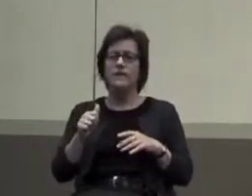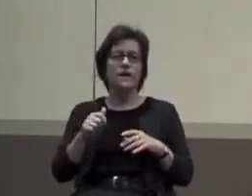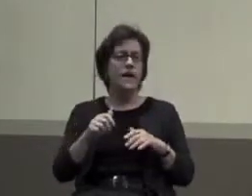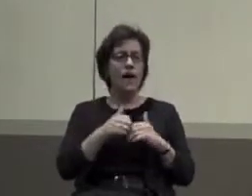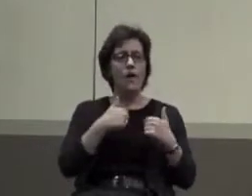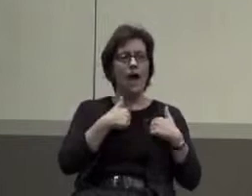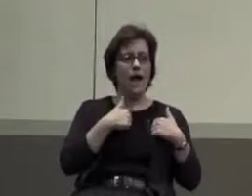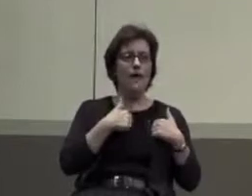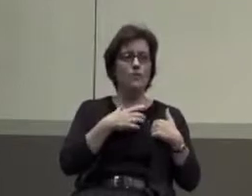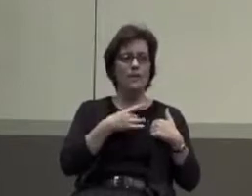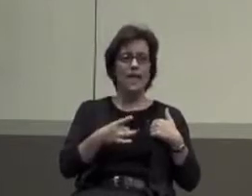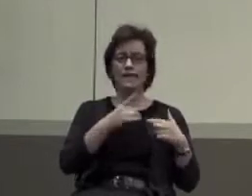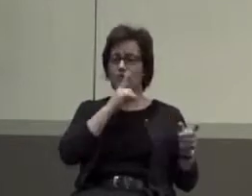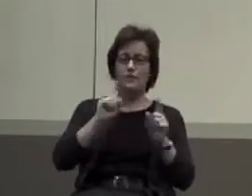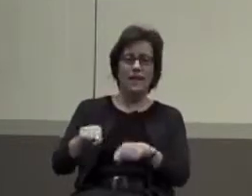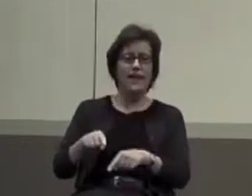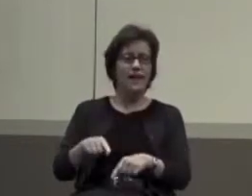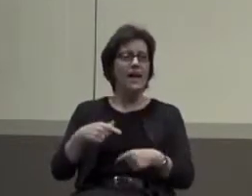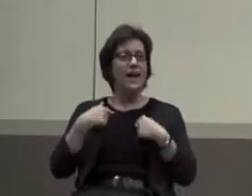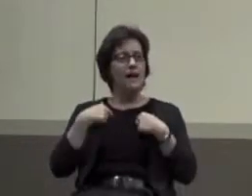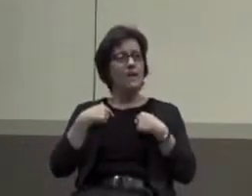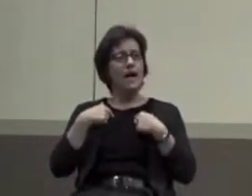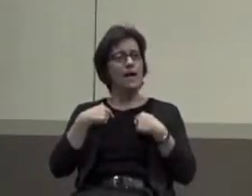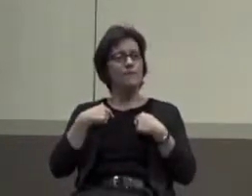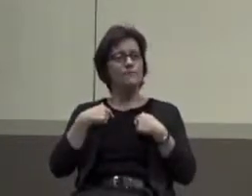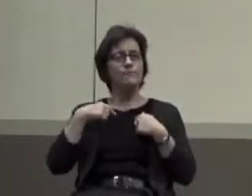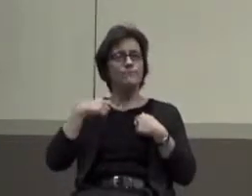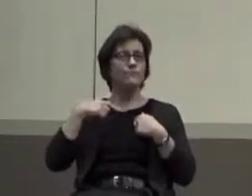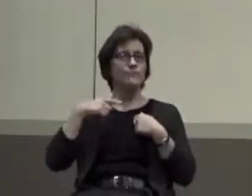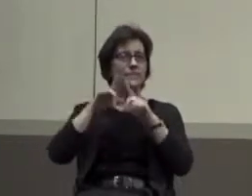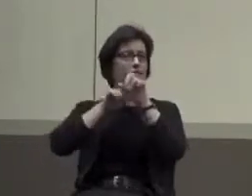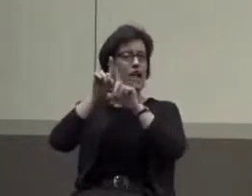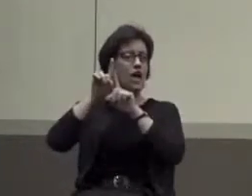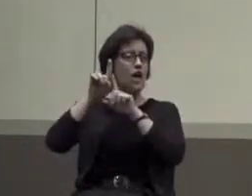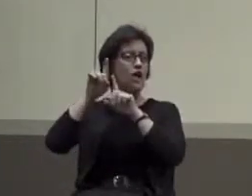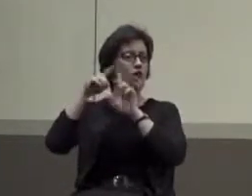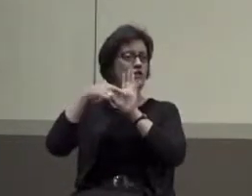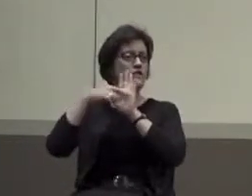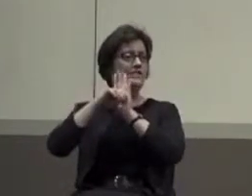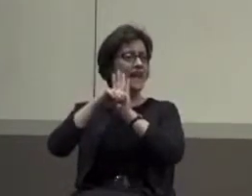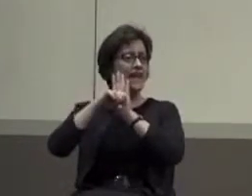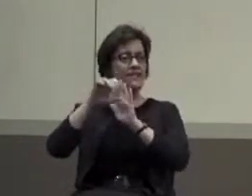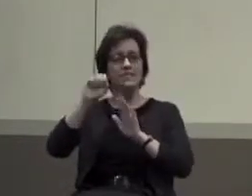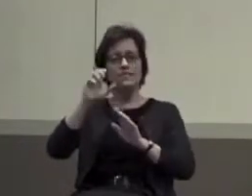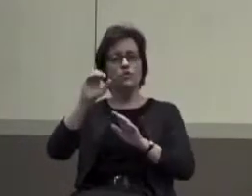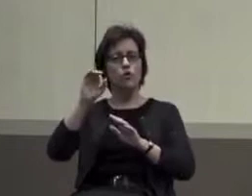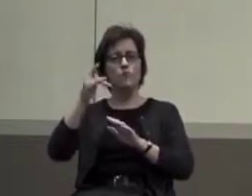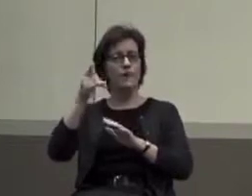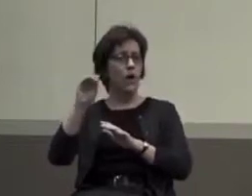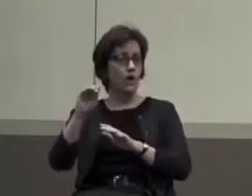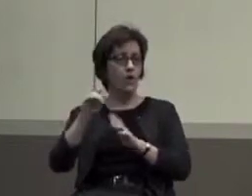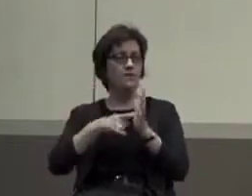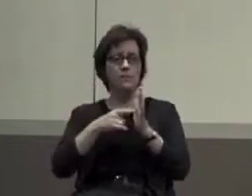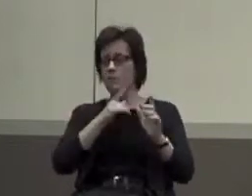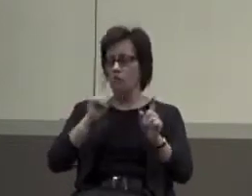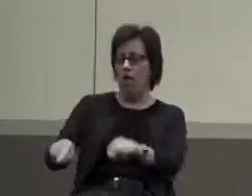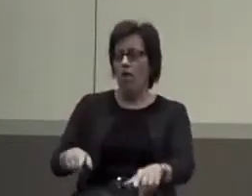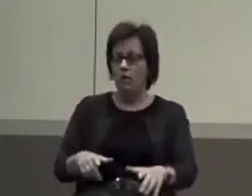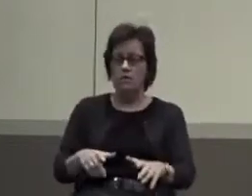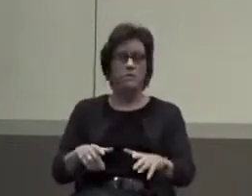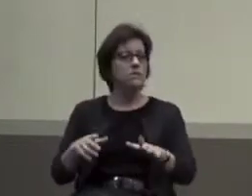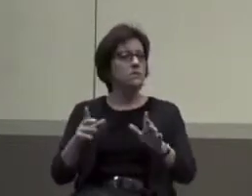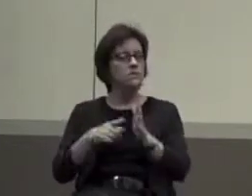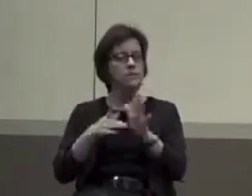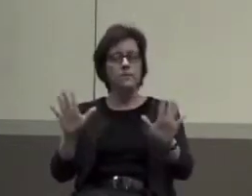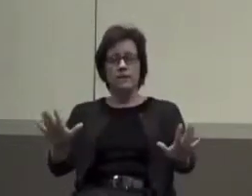And I mean, I'm a Scorpio, so it's really very much in my nature to be like that. So sometimes I have to step back and take a deep breath and think about how